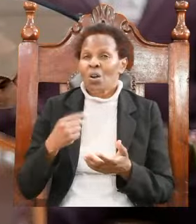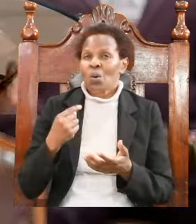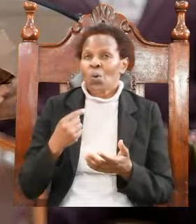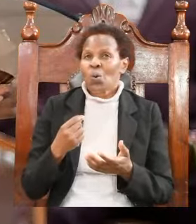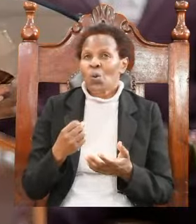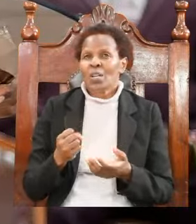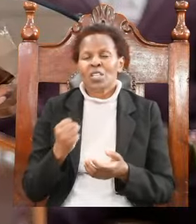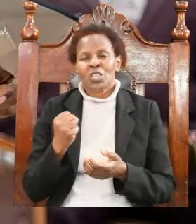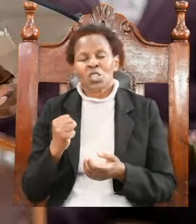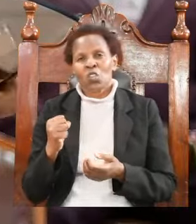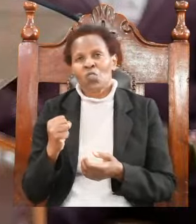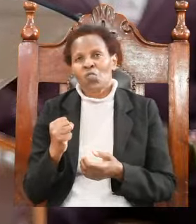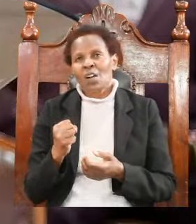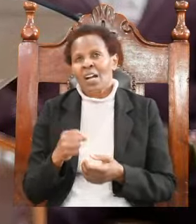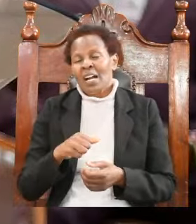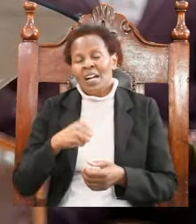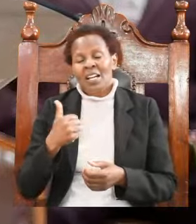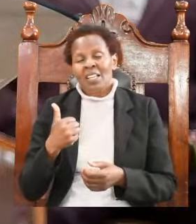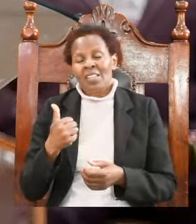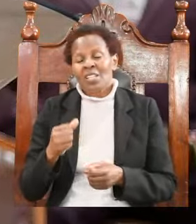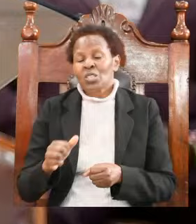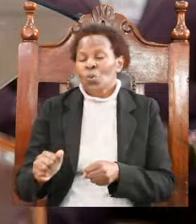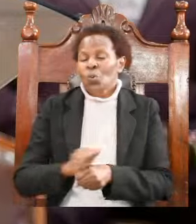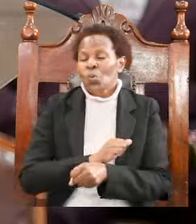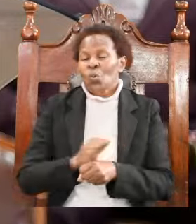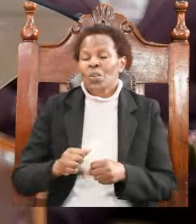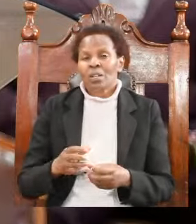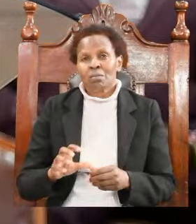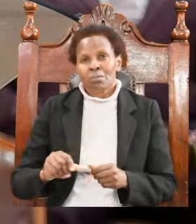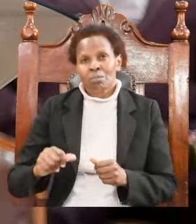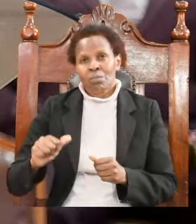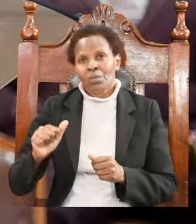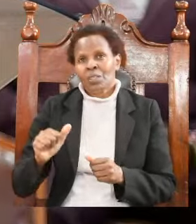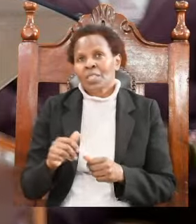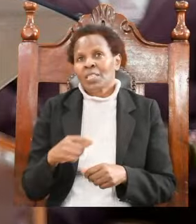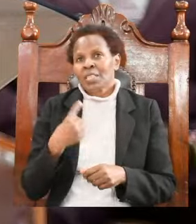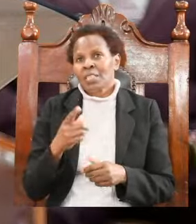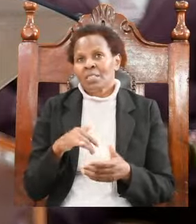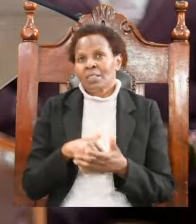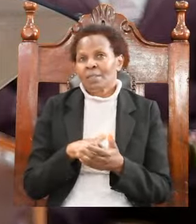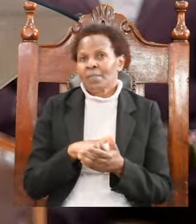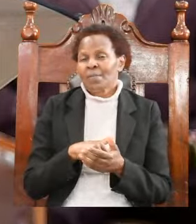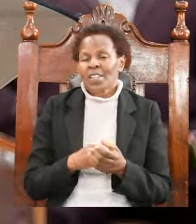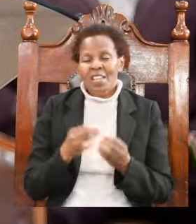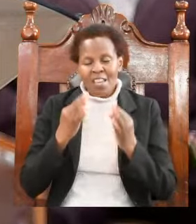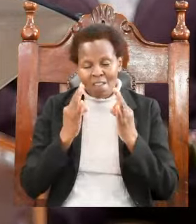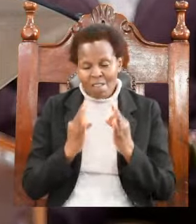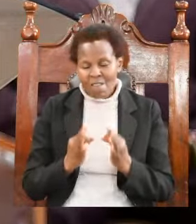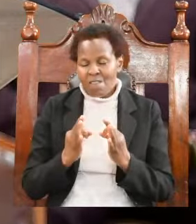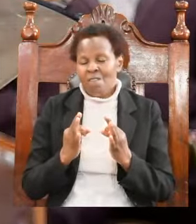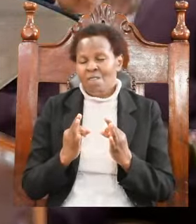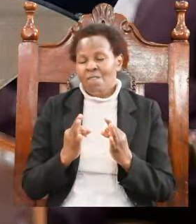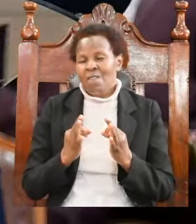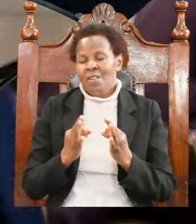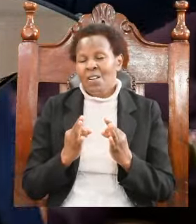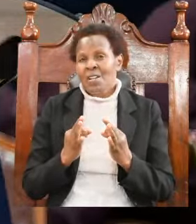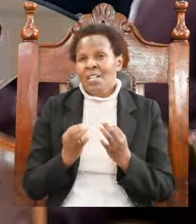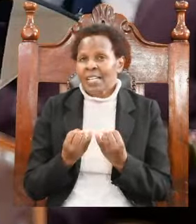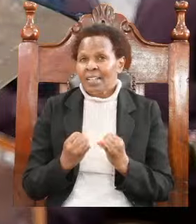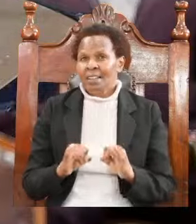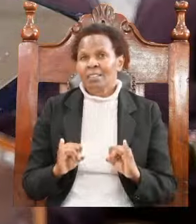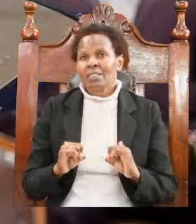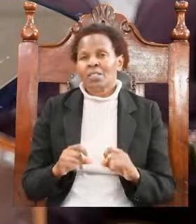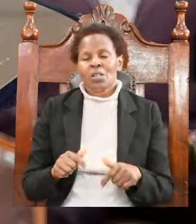silver, others wood and clay, he tells him that if he cleanses